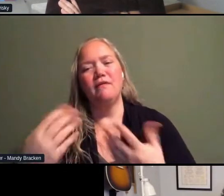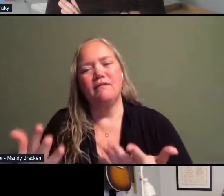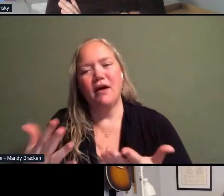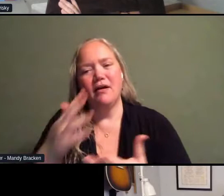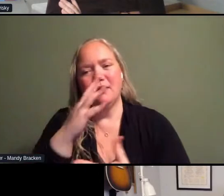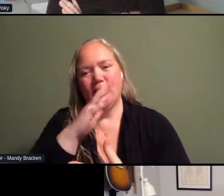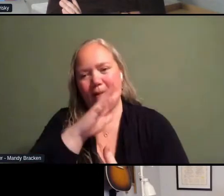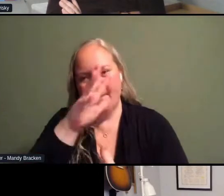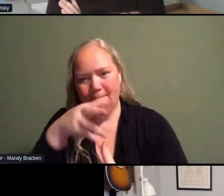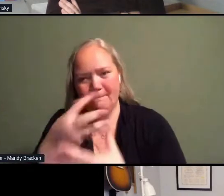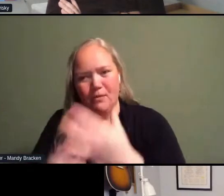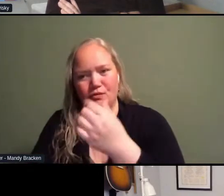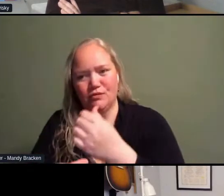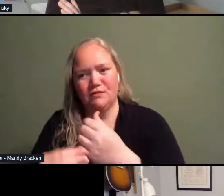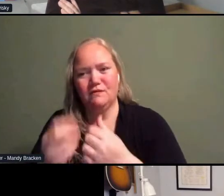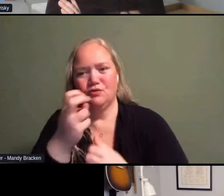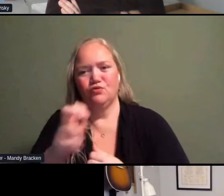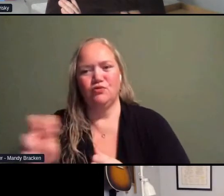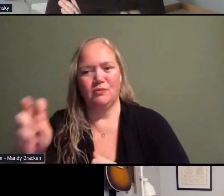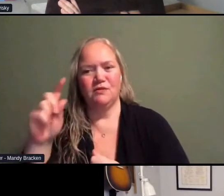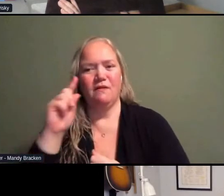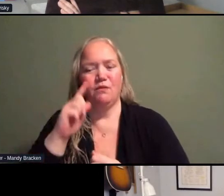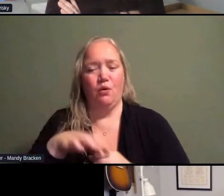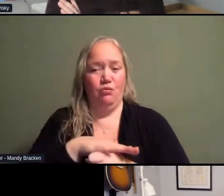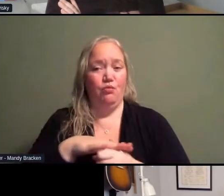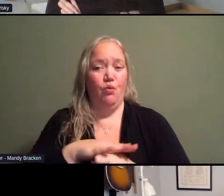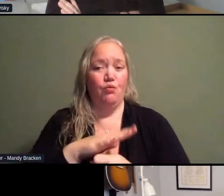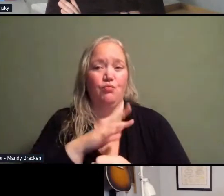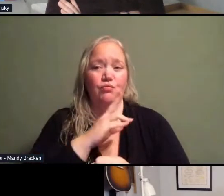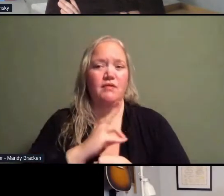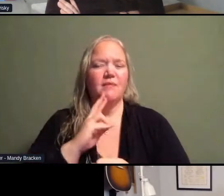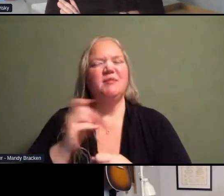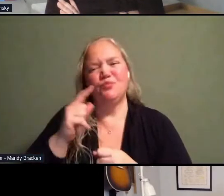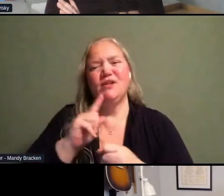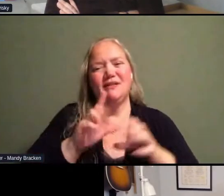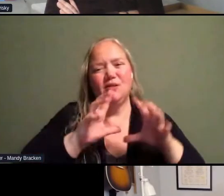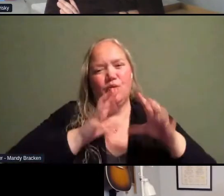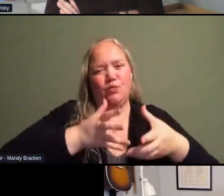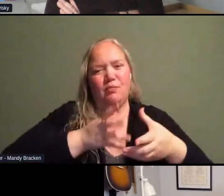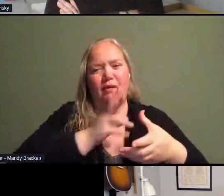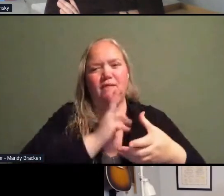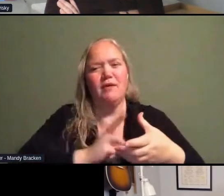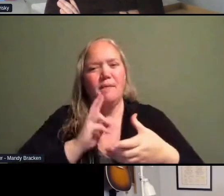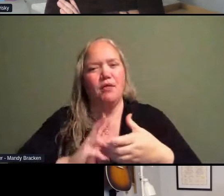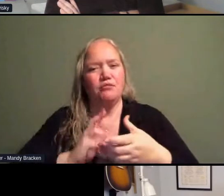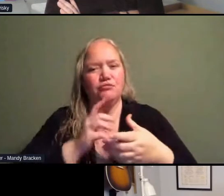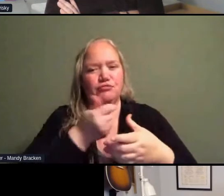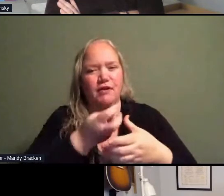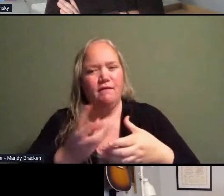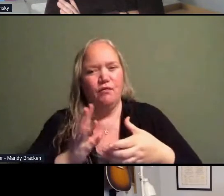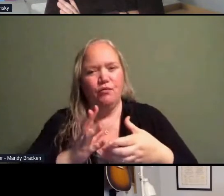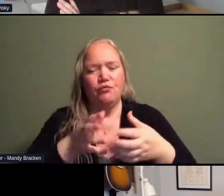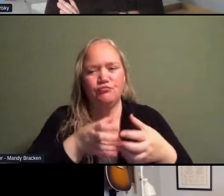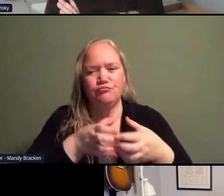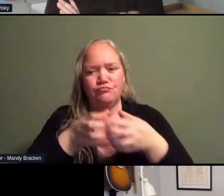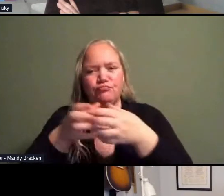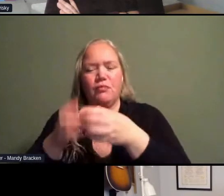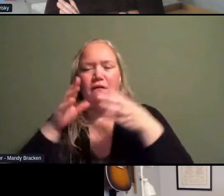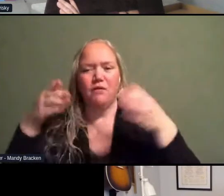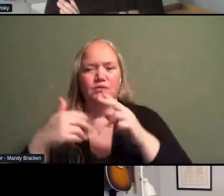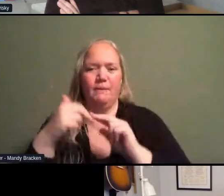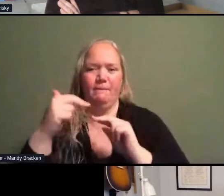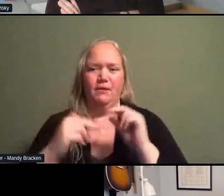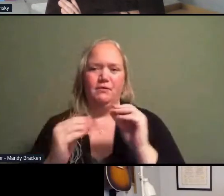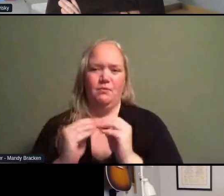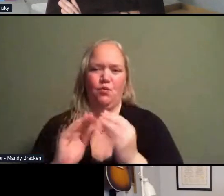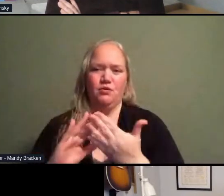couples, cohorts of couples, with a focus on building community within bigger Jewish communities. Our goal is to